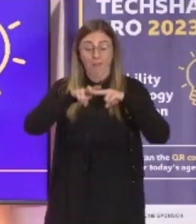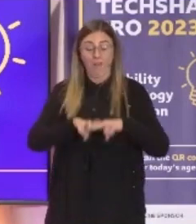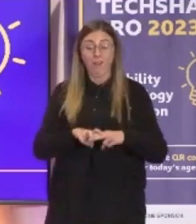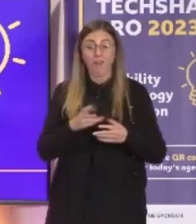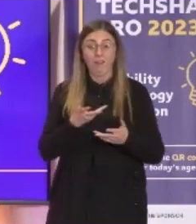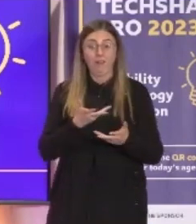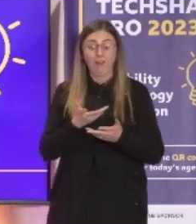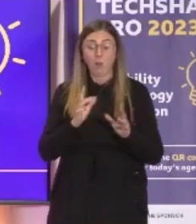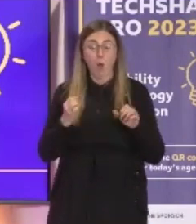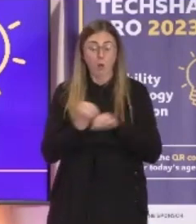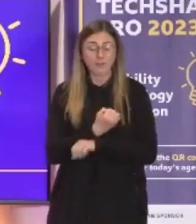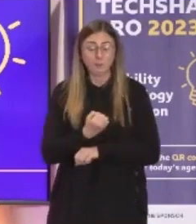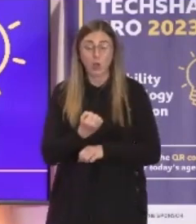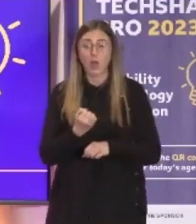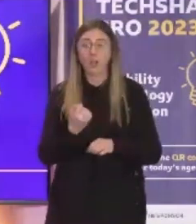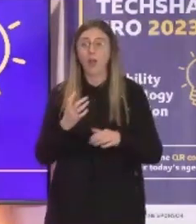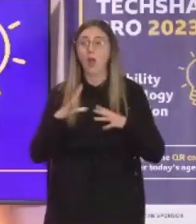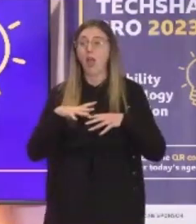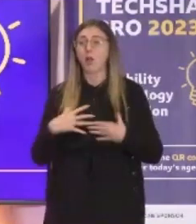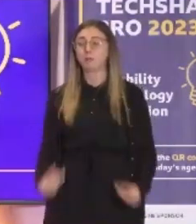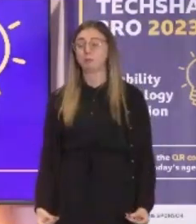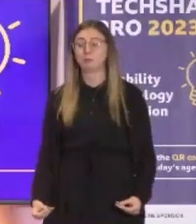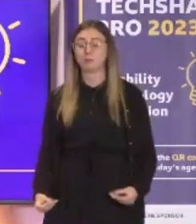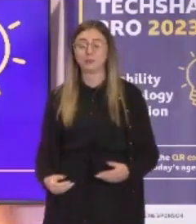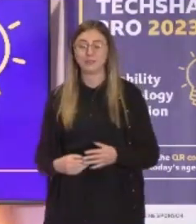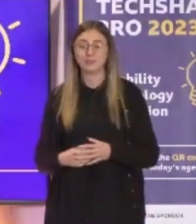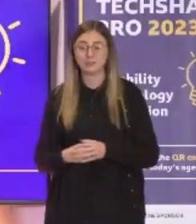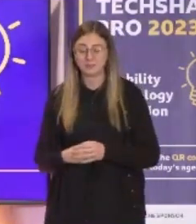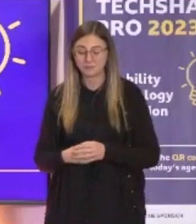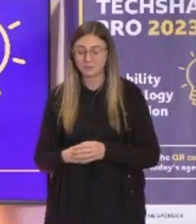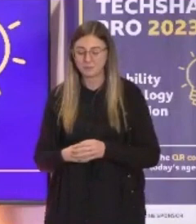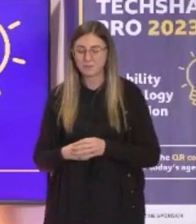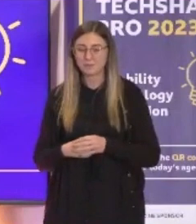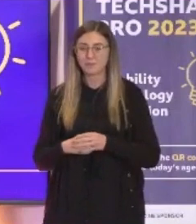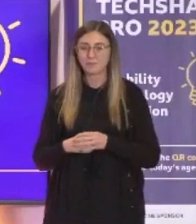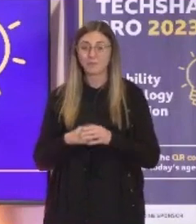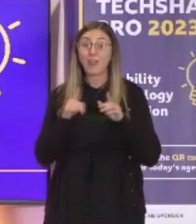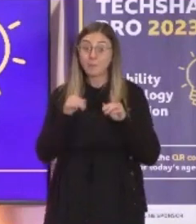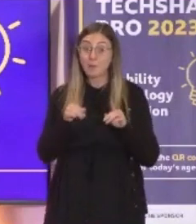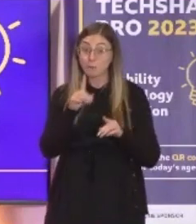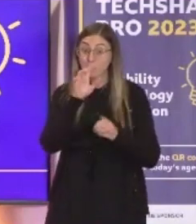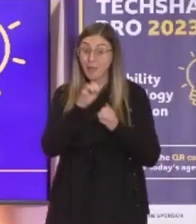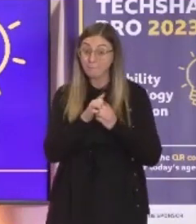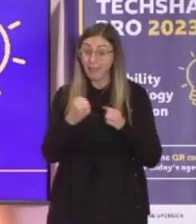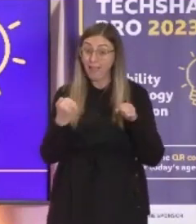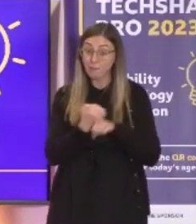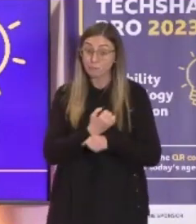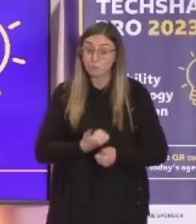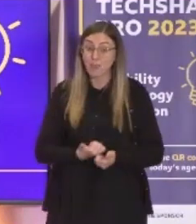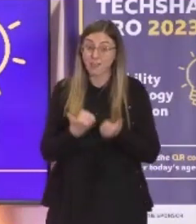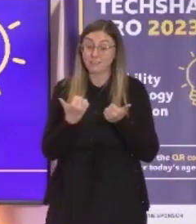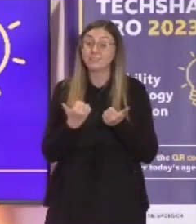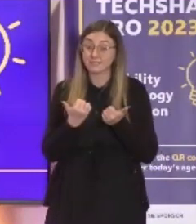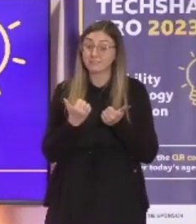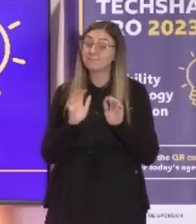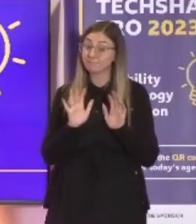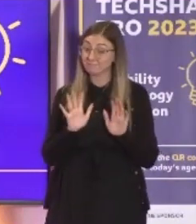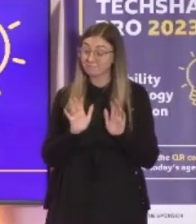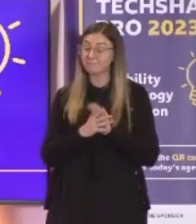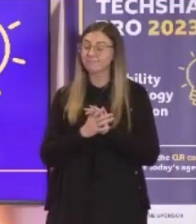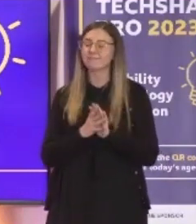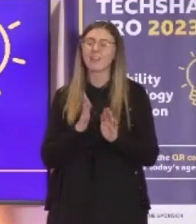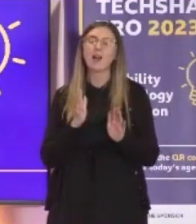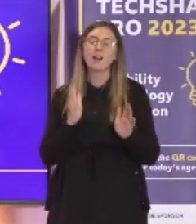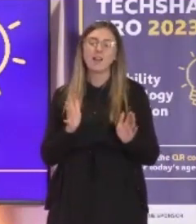Going, what have we done? We Hardly did able to something speak. great. We built something great together. That was really neat to Yeah. see. Yeah, well, I'm so